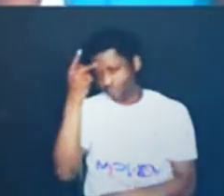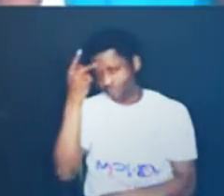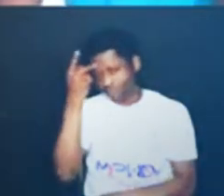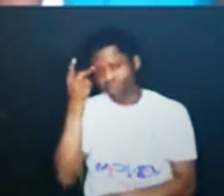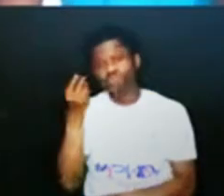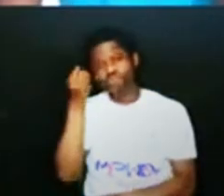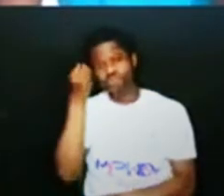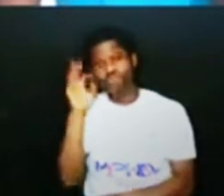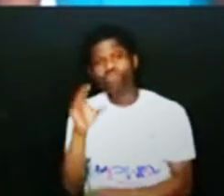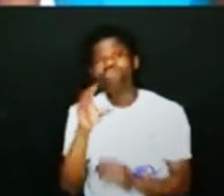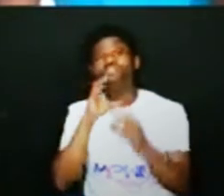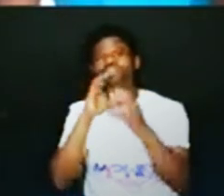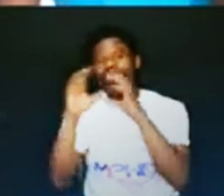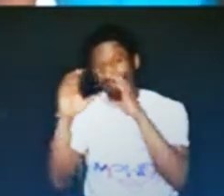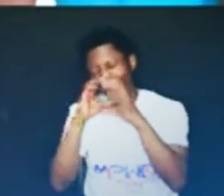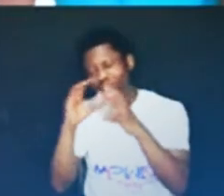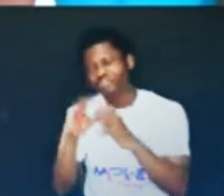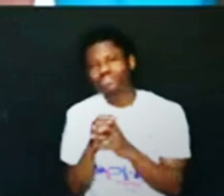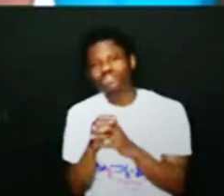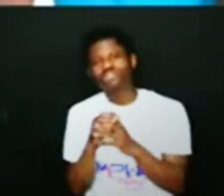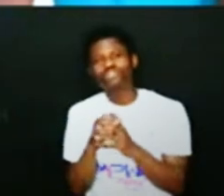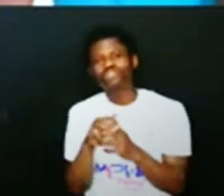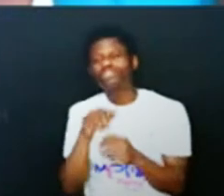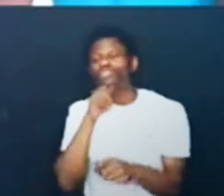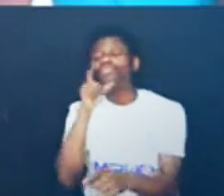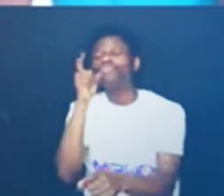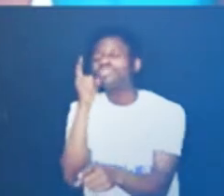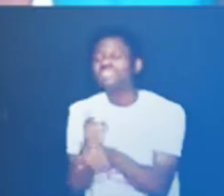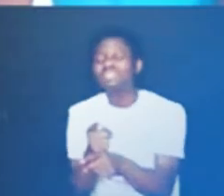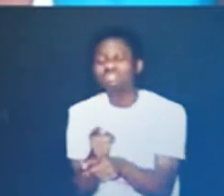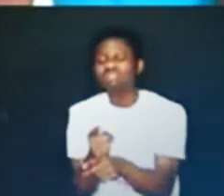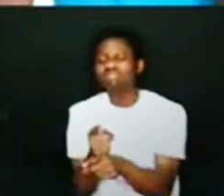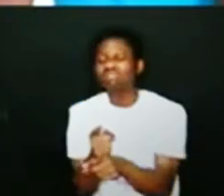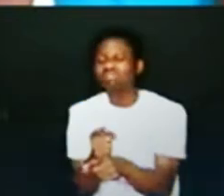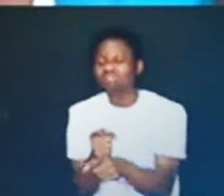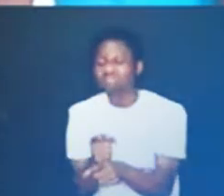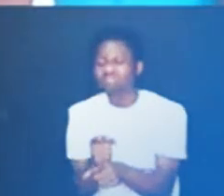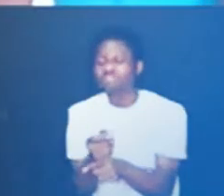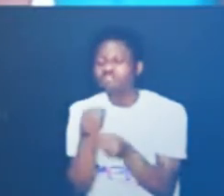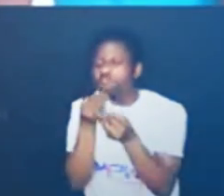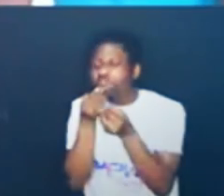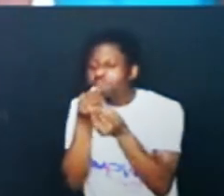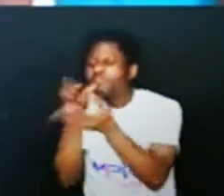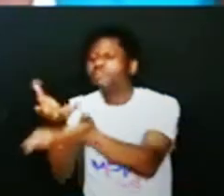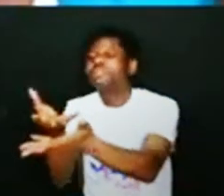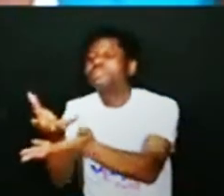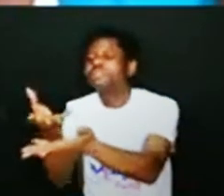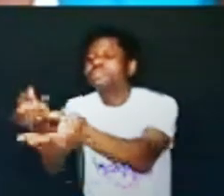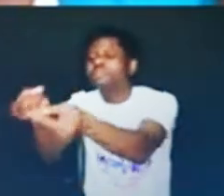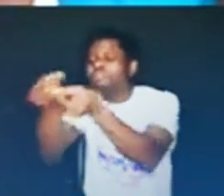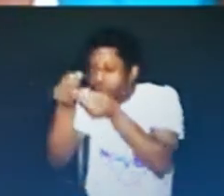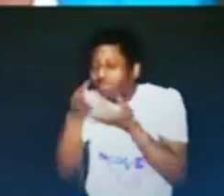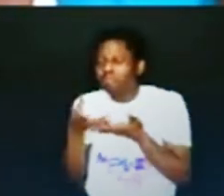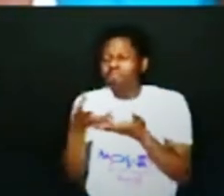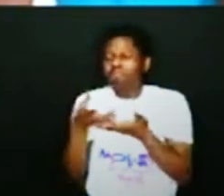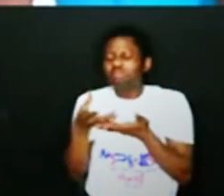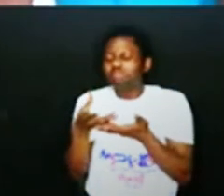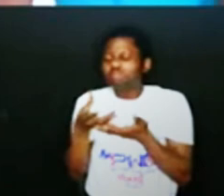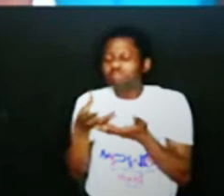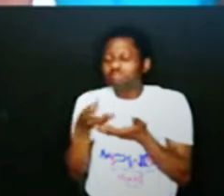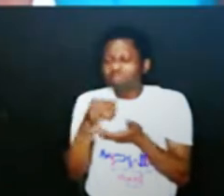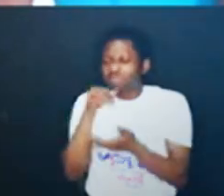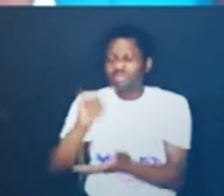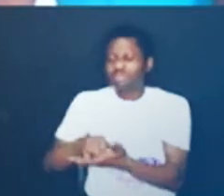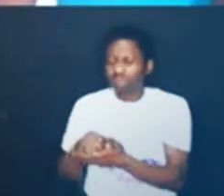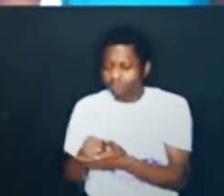of communication is not to pass on information or receive information, but